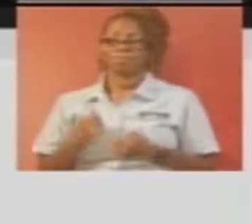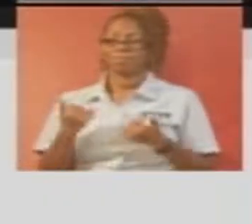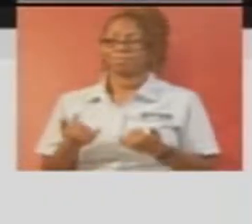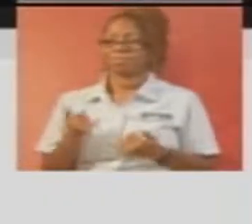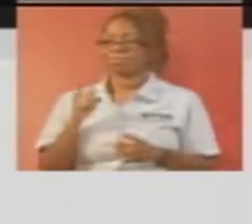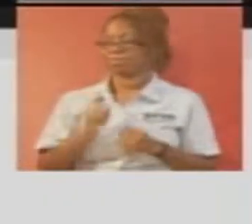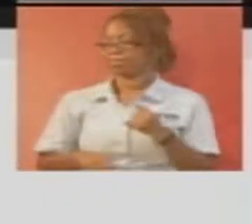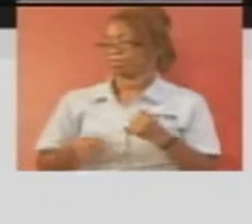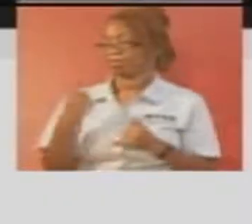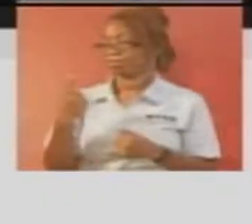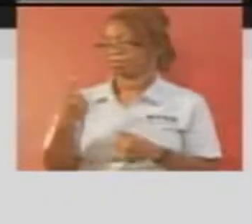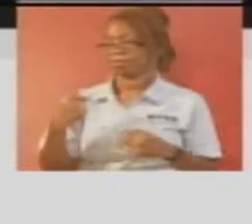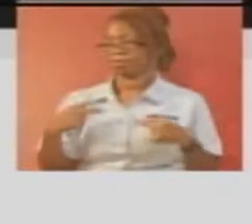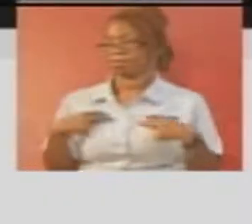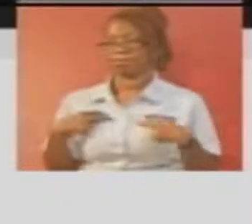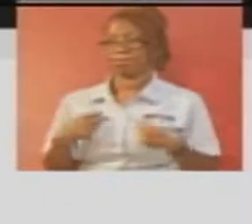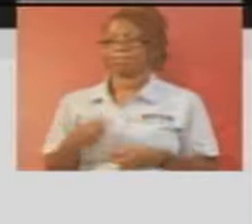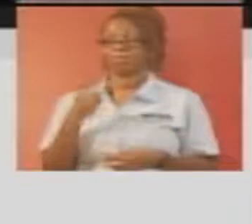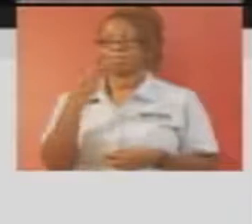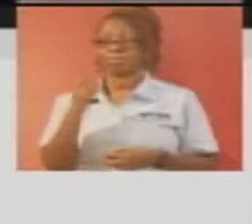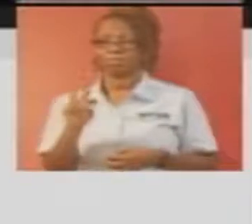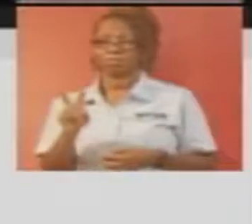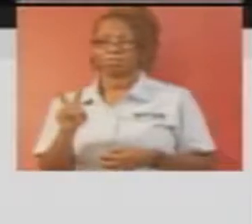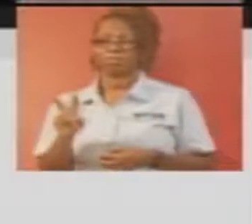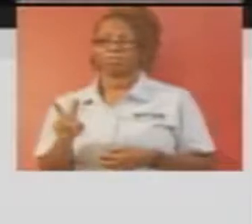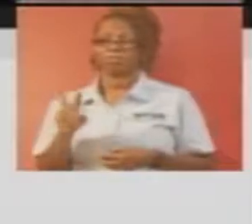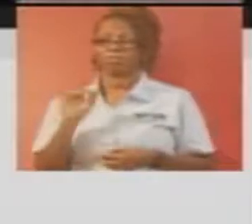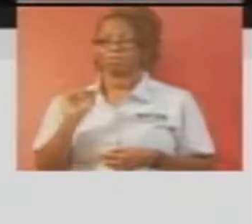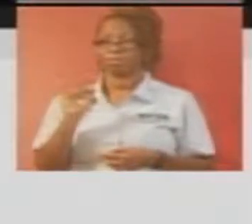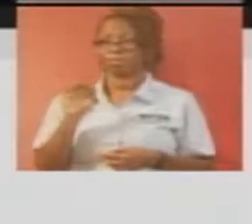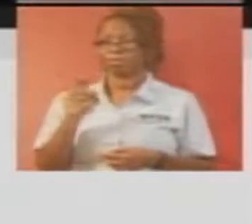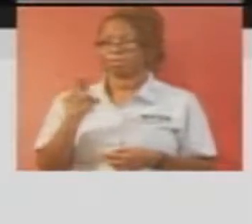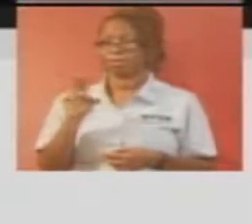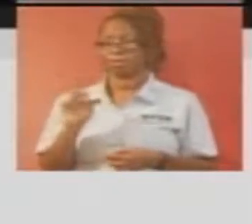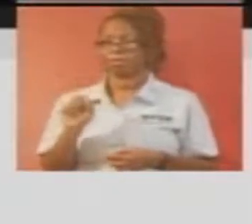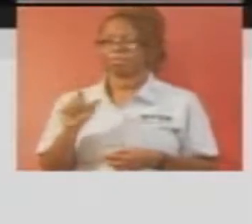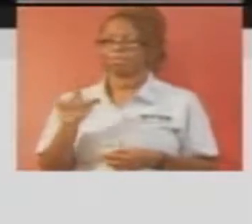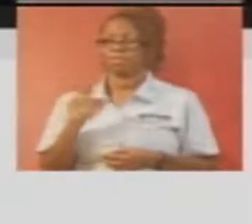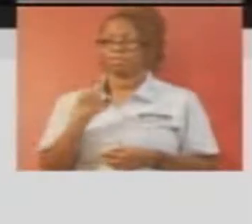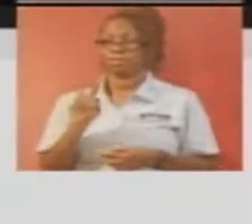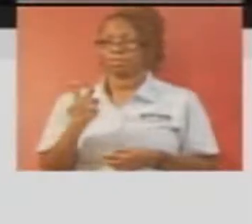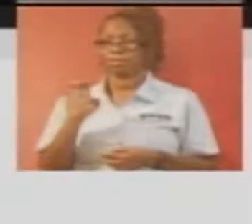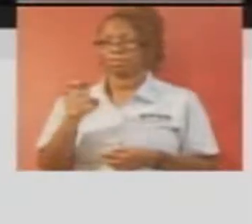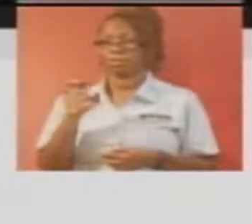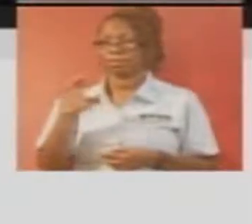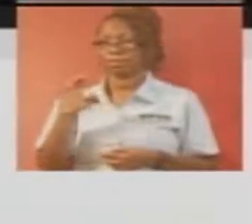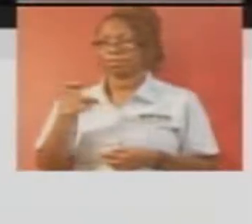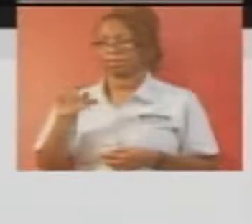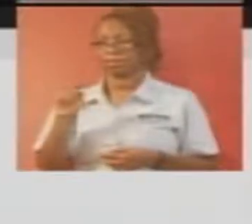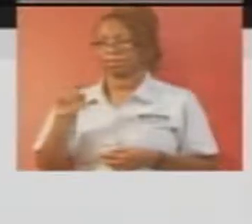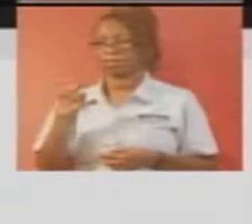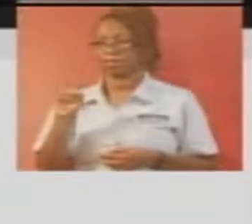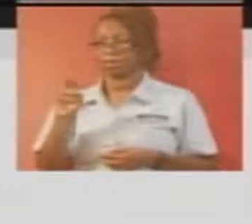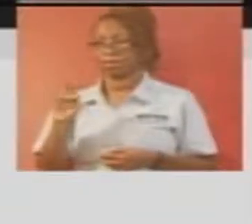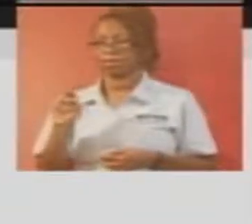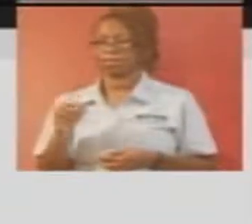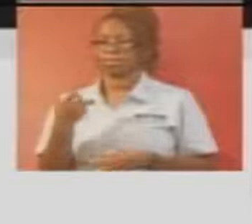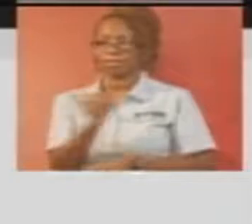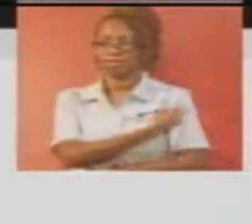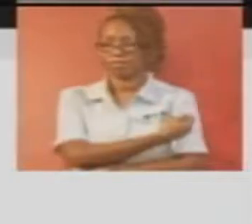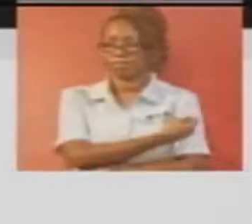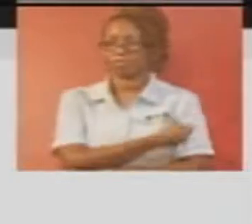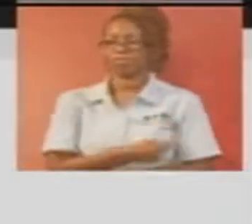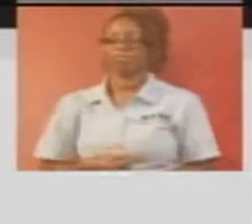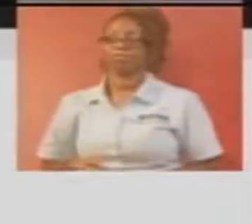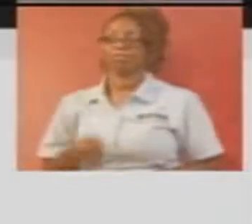developments. We have the viral vector vaccines. These are similar to the ones above, the one I just described, the recombinant one. But